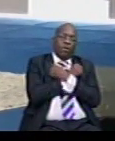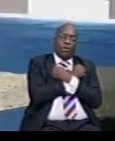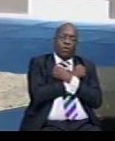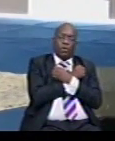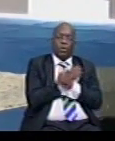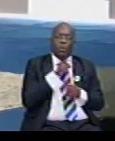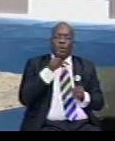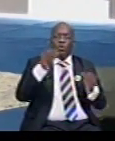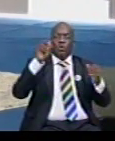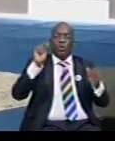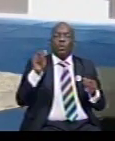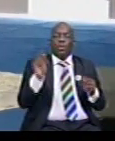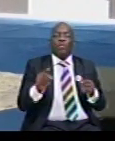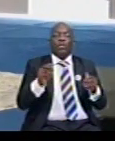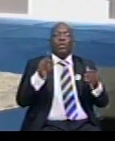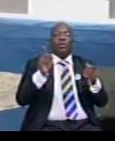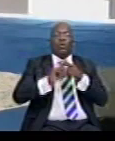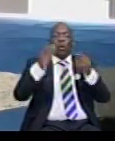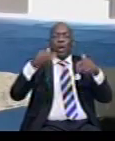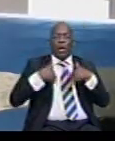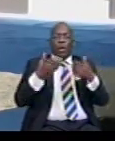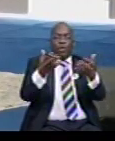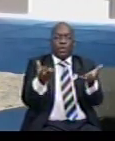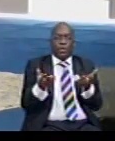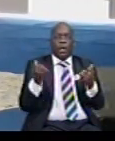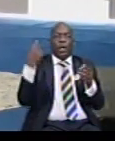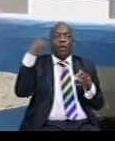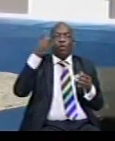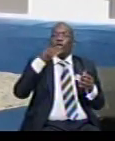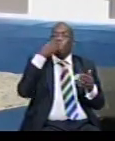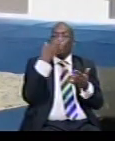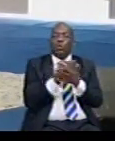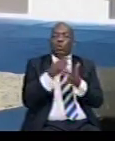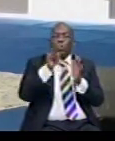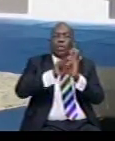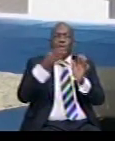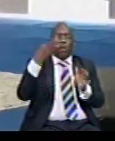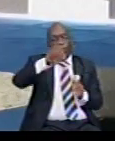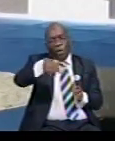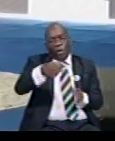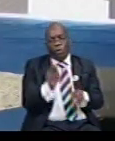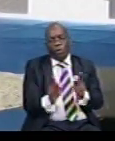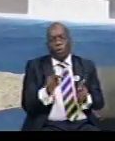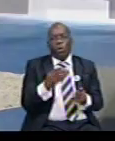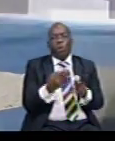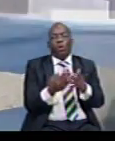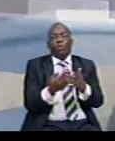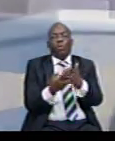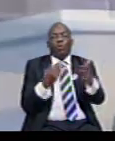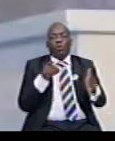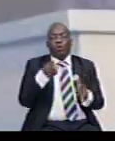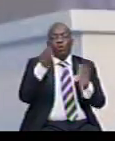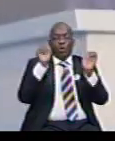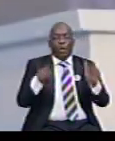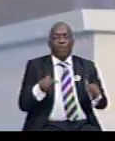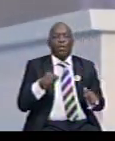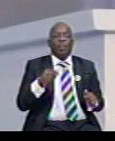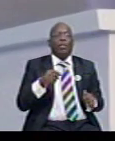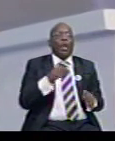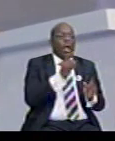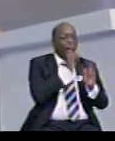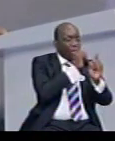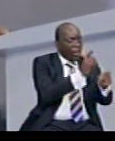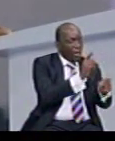have to have desire for the goodness of others before you can reply today,